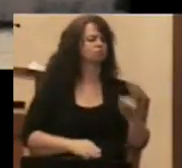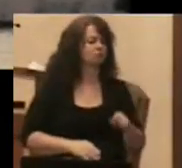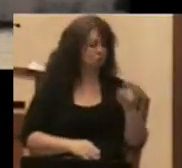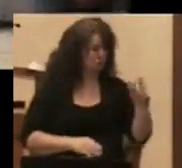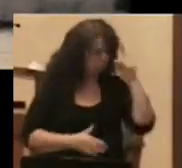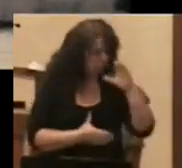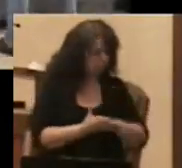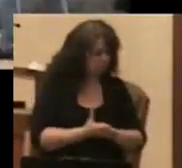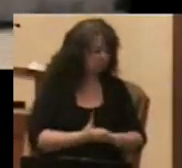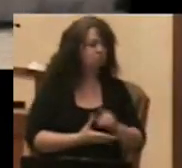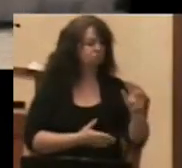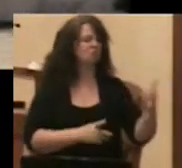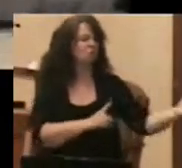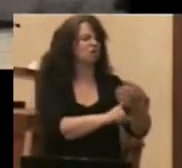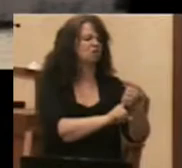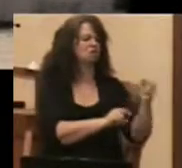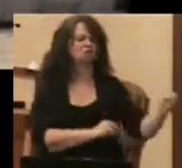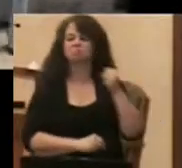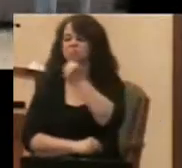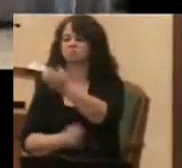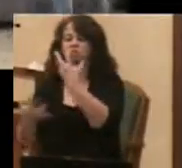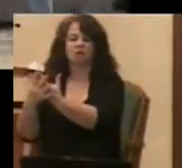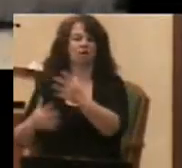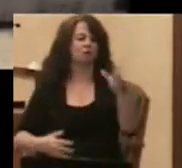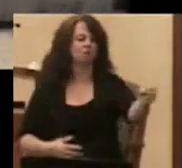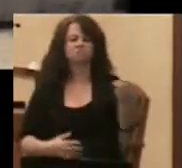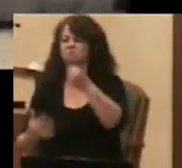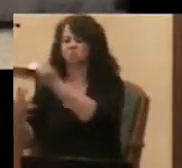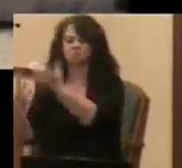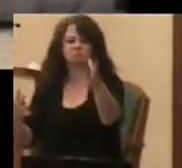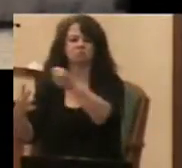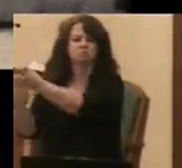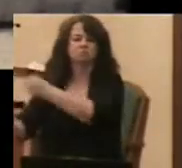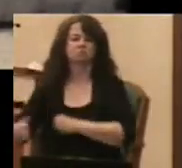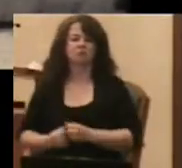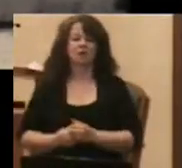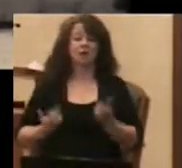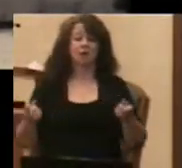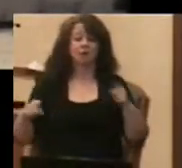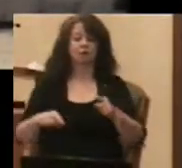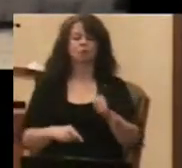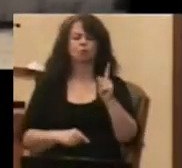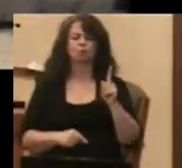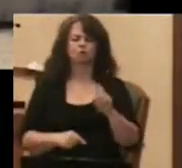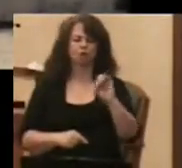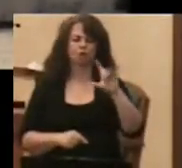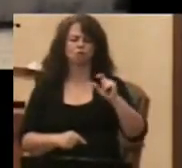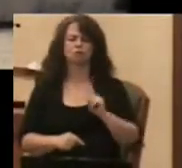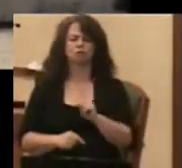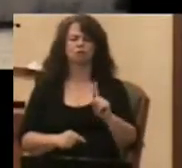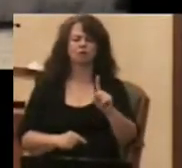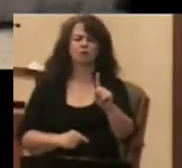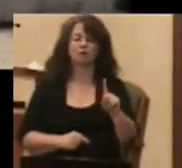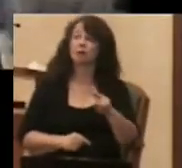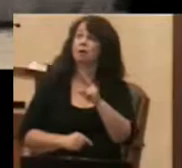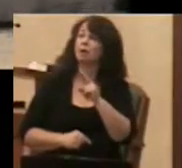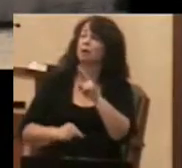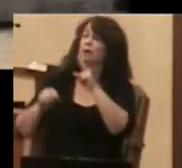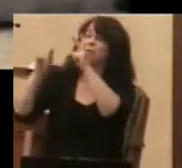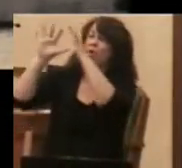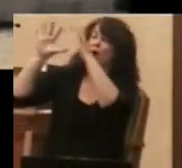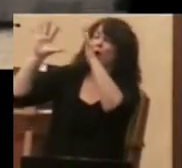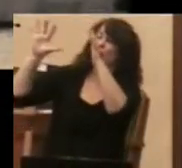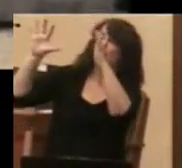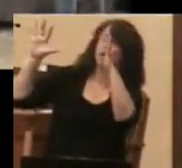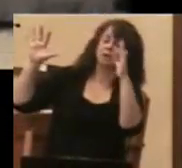day, while Saul was walking down the street, a bright light from the sky flashed. As he fell to the ground, he heard the